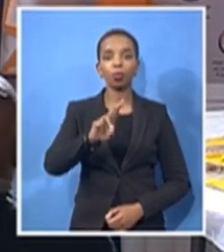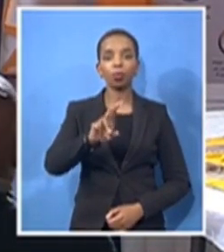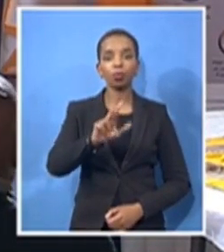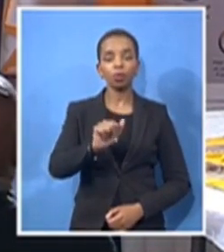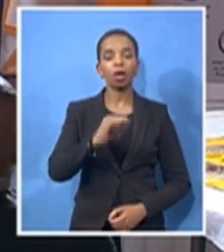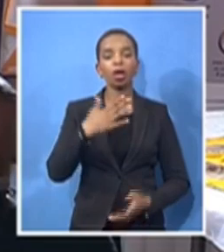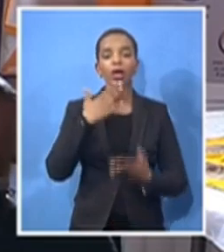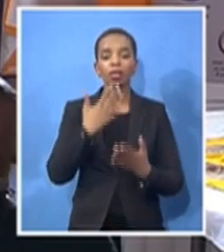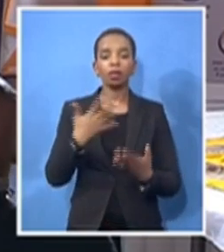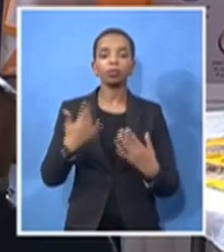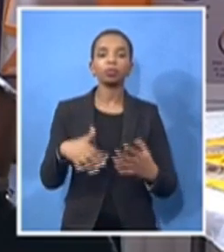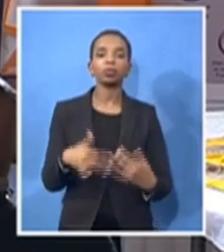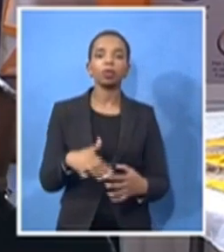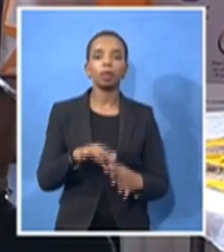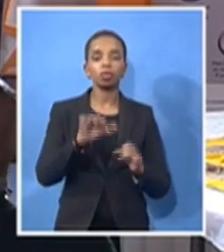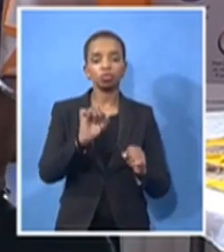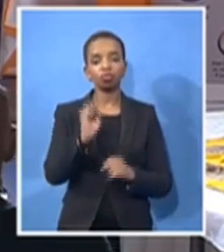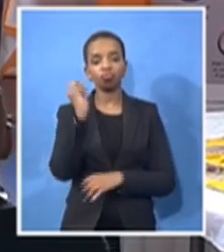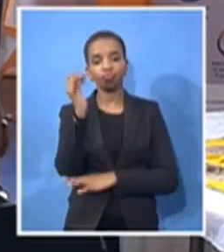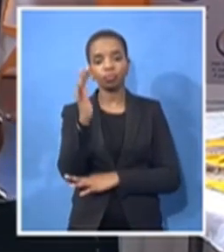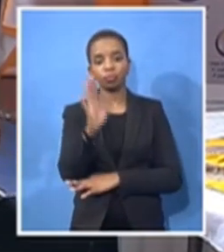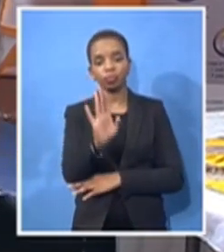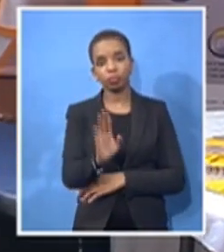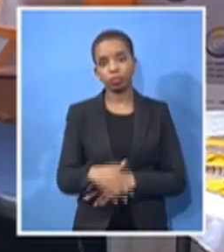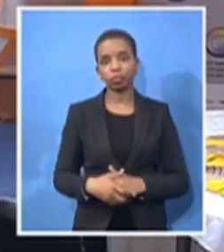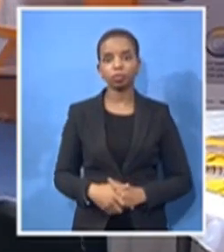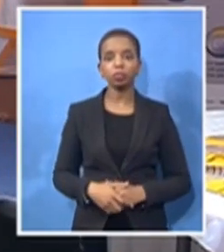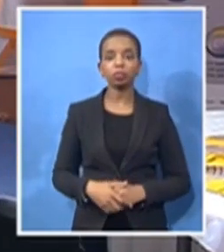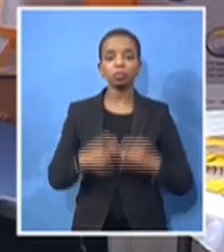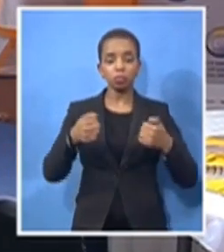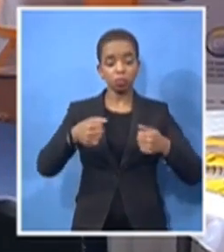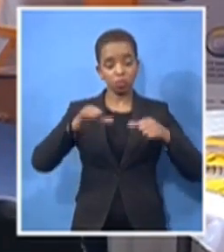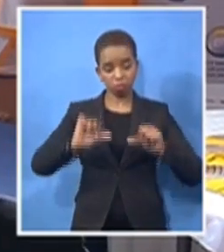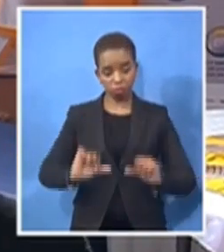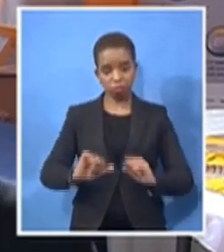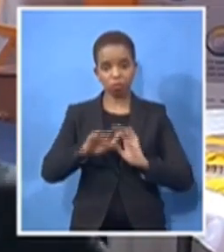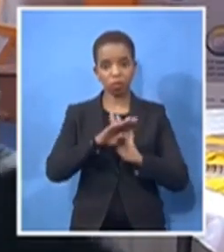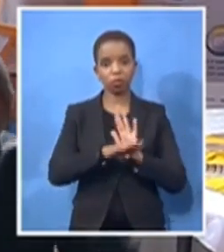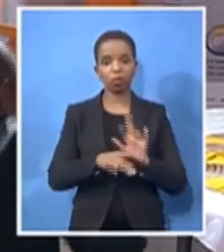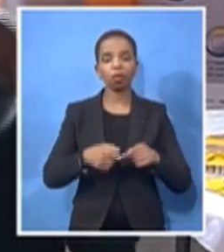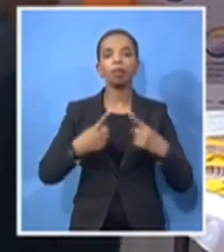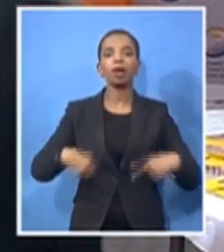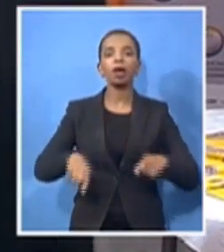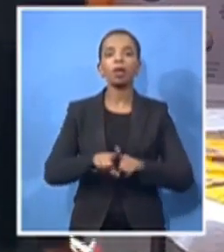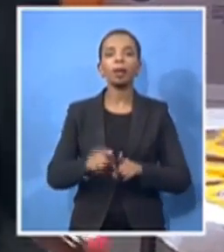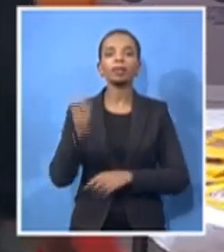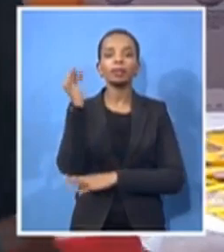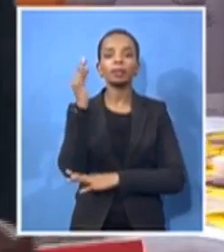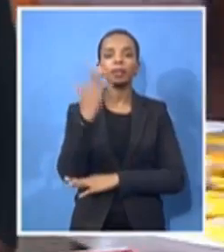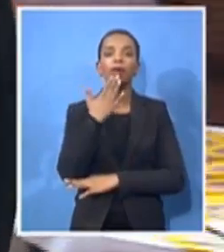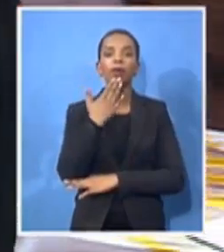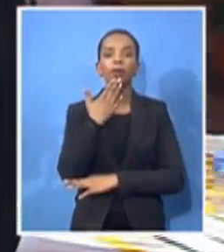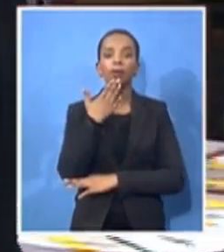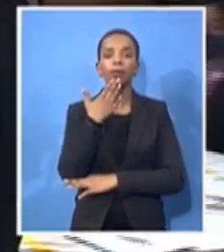and request our Honorable Minister Zweli Mkhize to come and give us the speech.